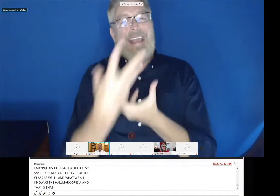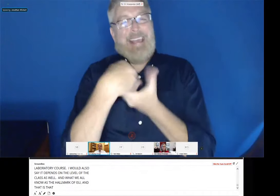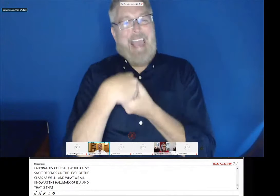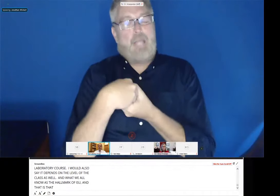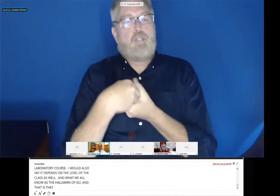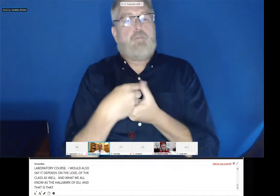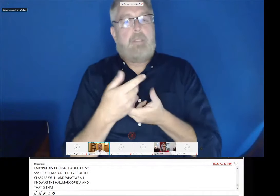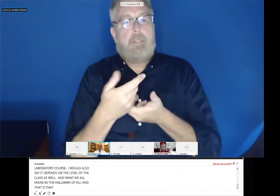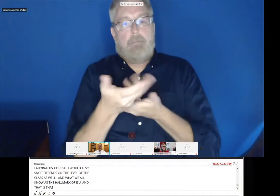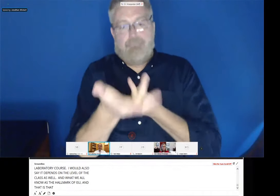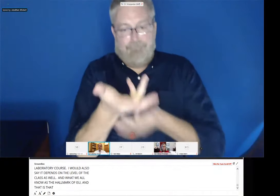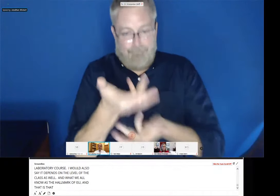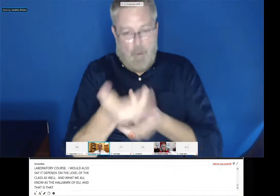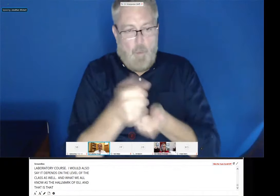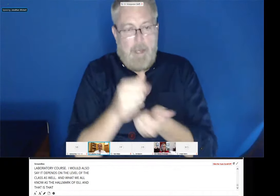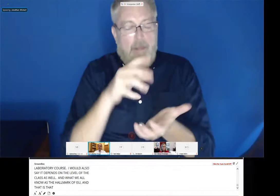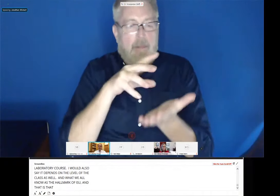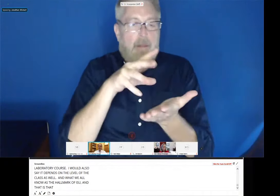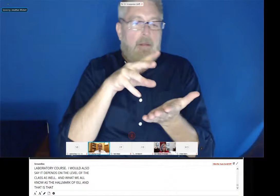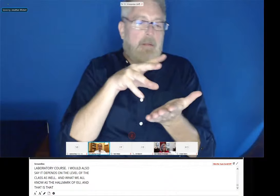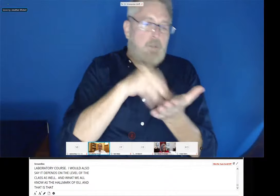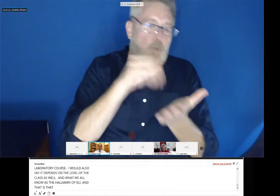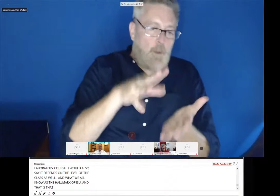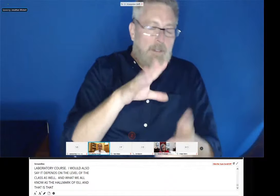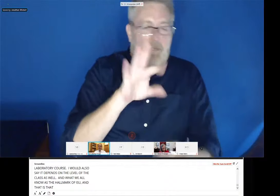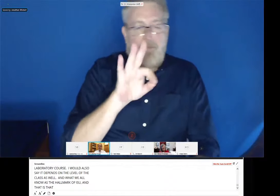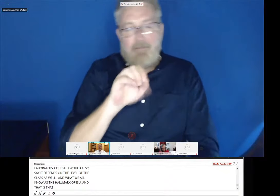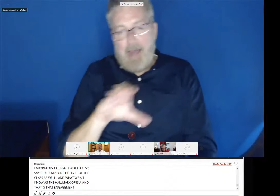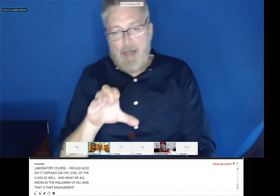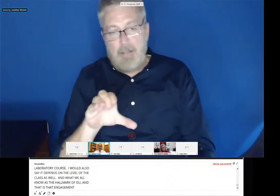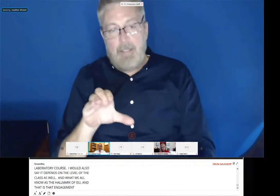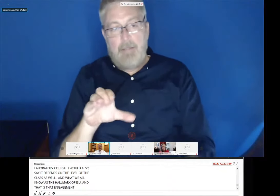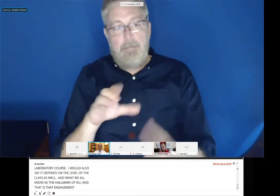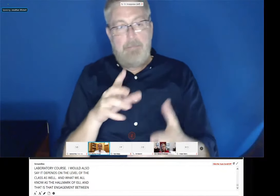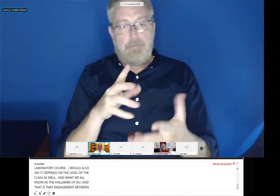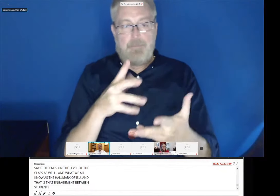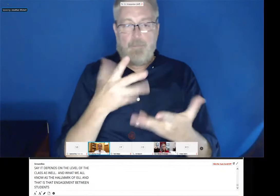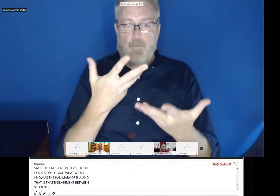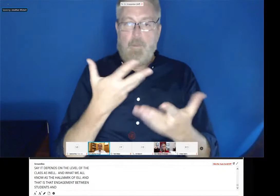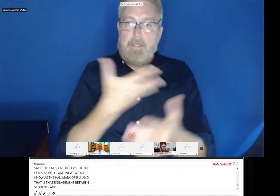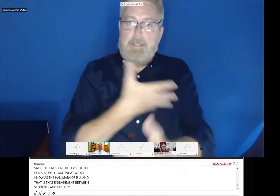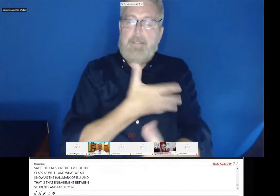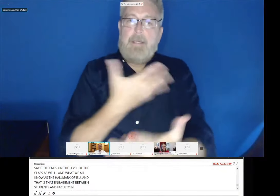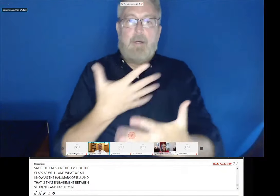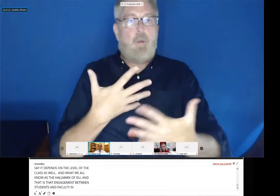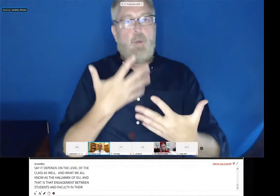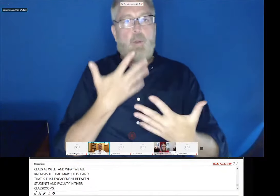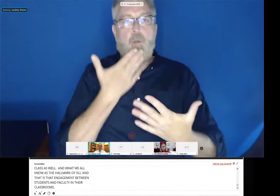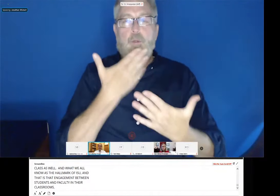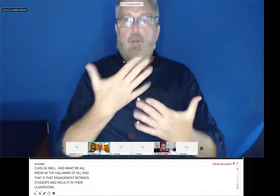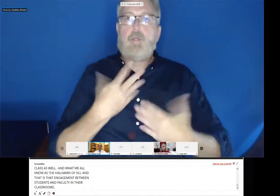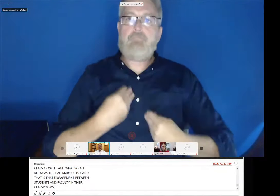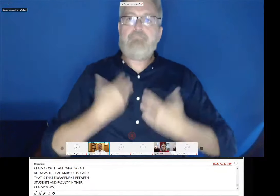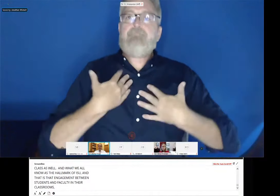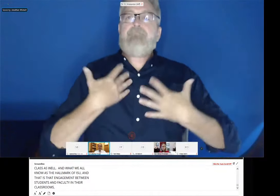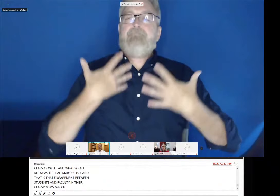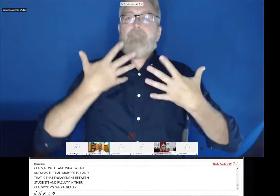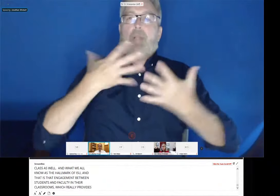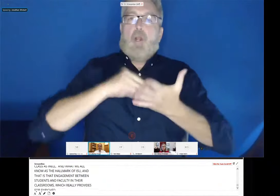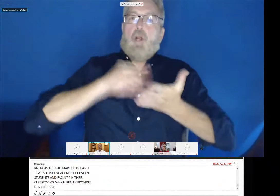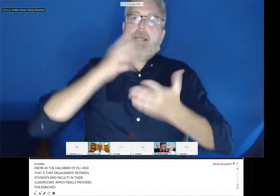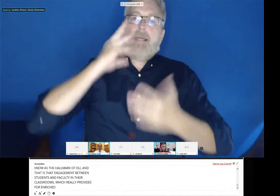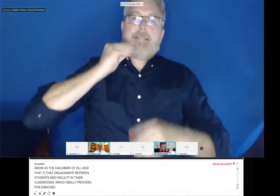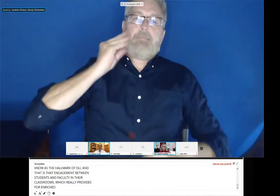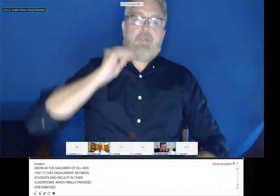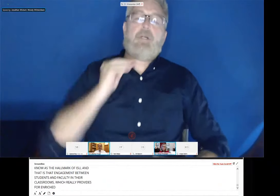engagement between students and faculty and their classrooms, which really provides for an enriched learning experience.